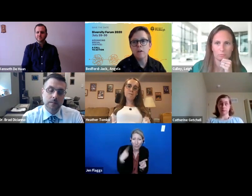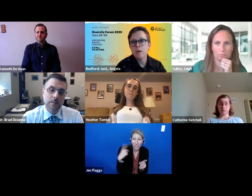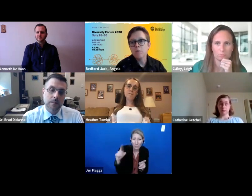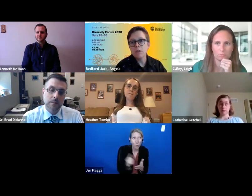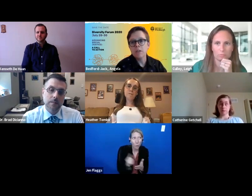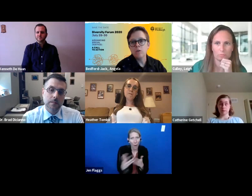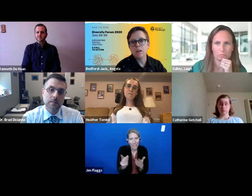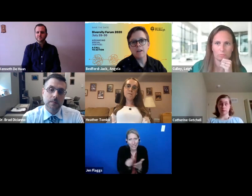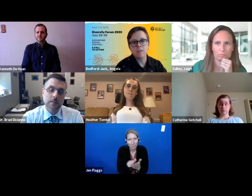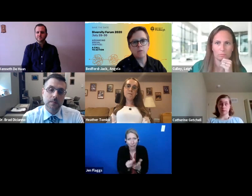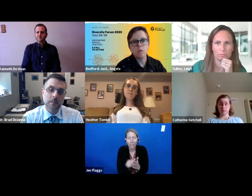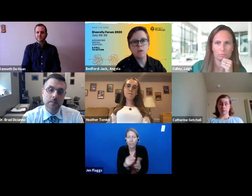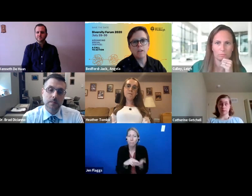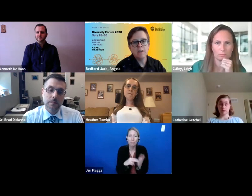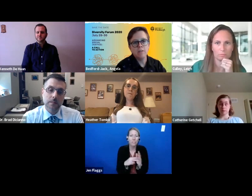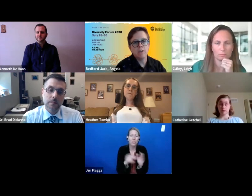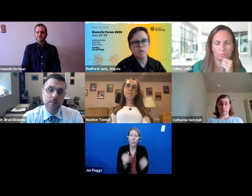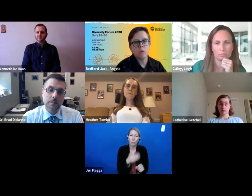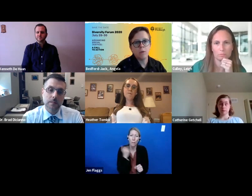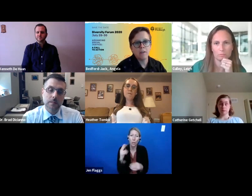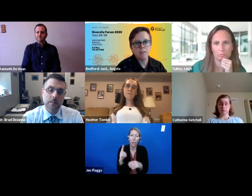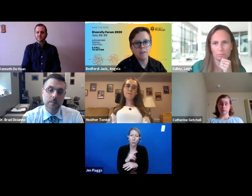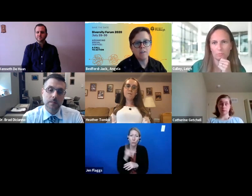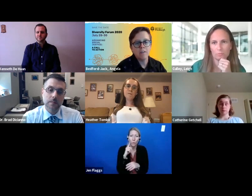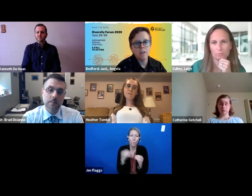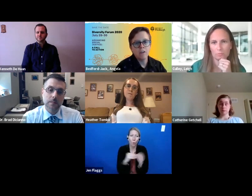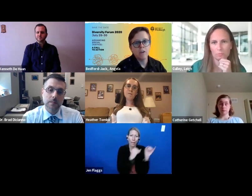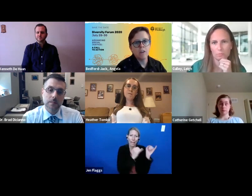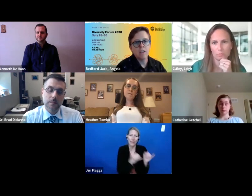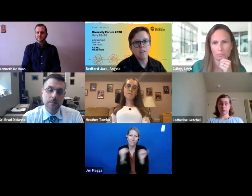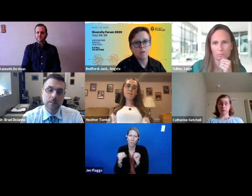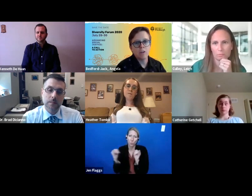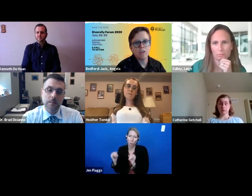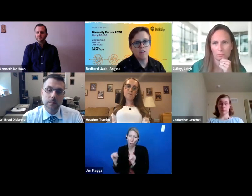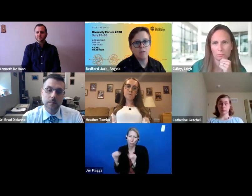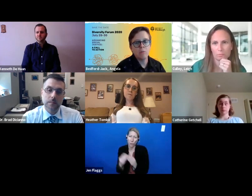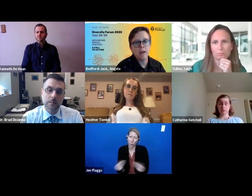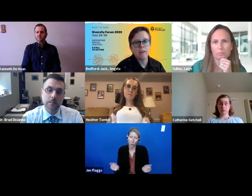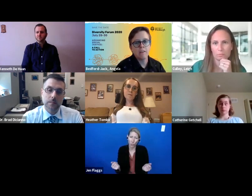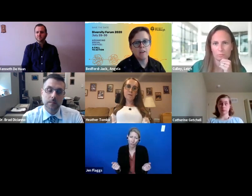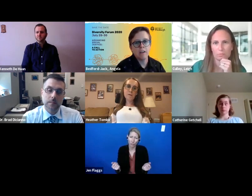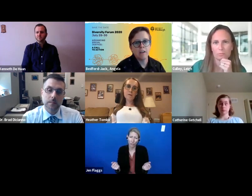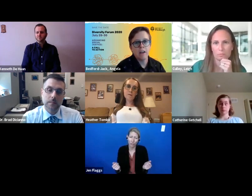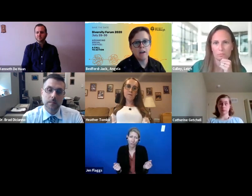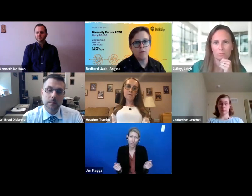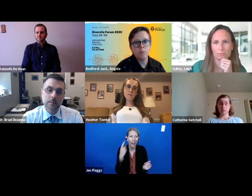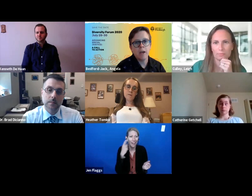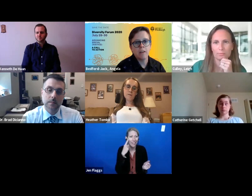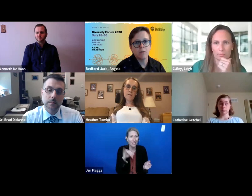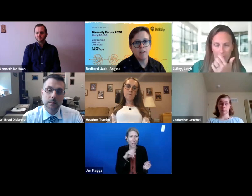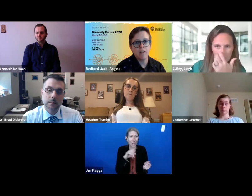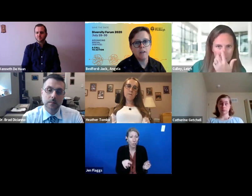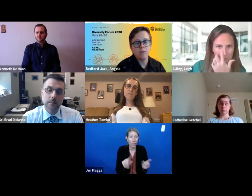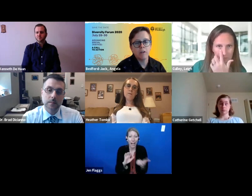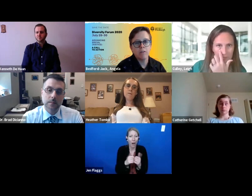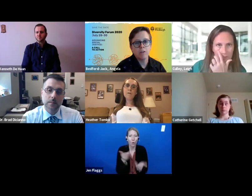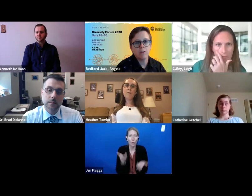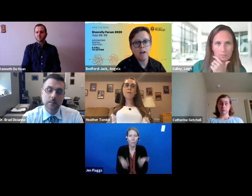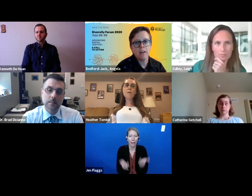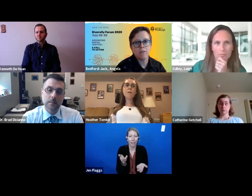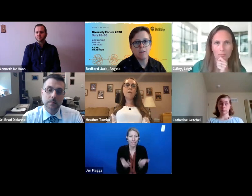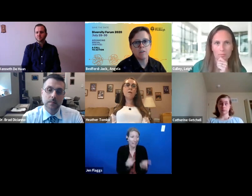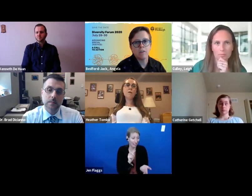could better be utilized on a more individual basis? So I think it's this question of balancing, how do we balance, right, the